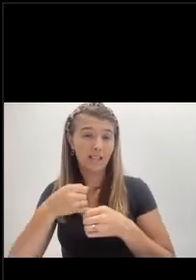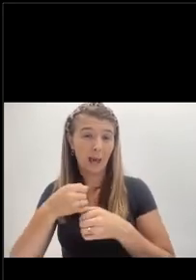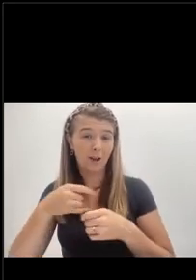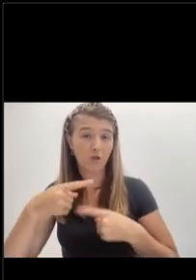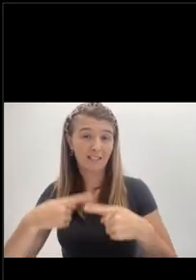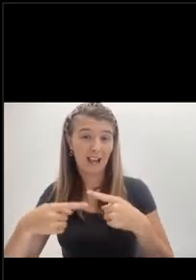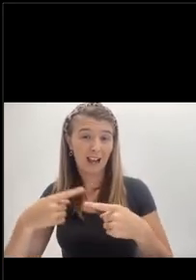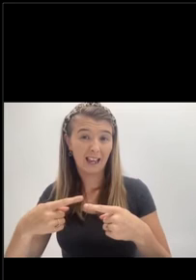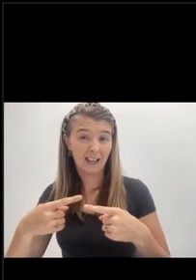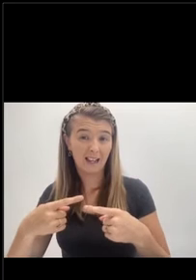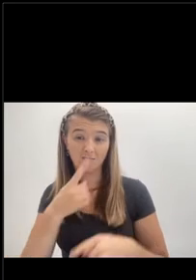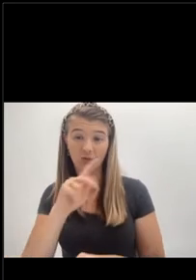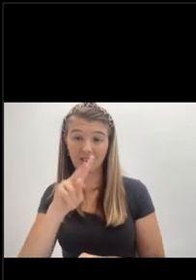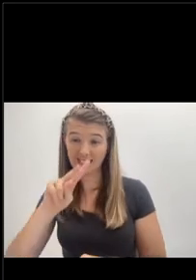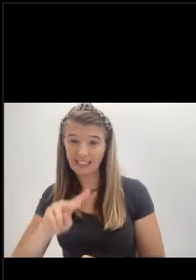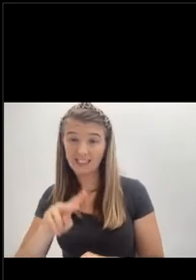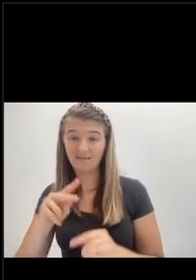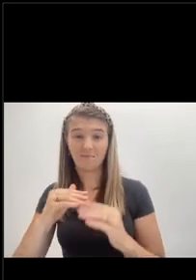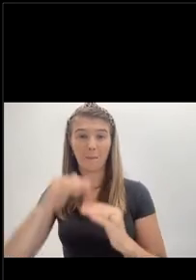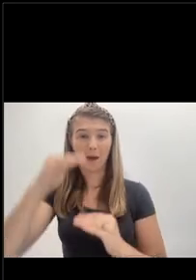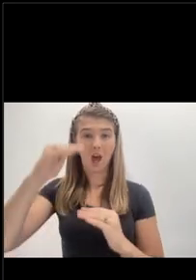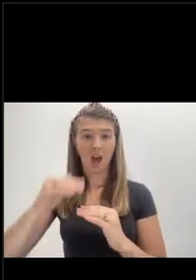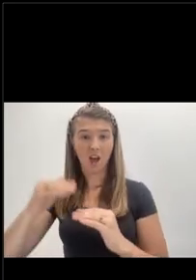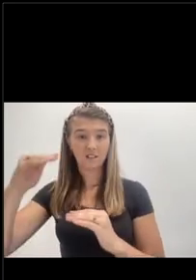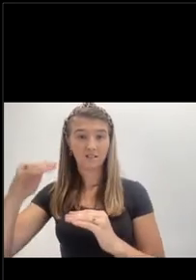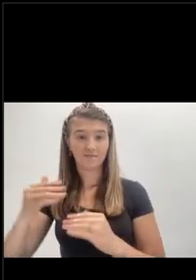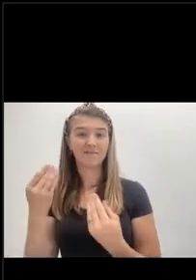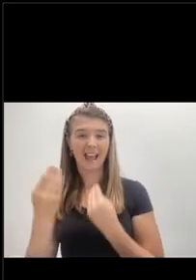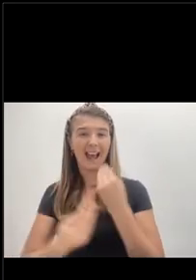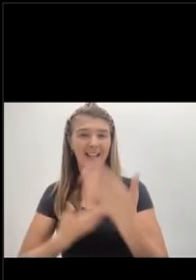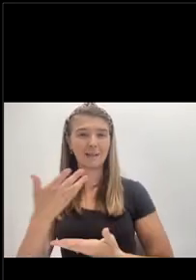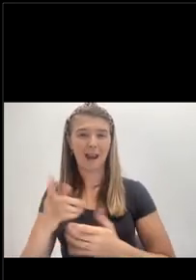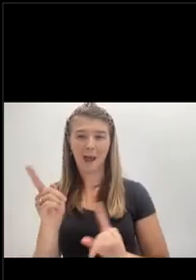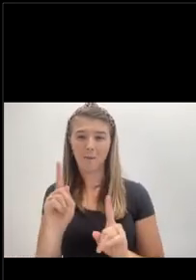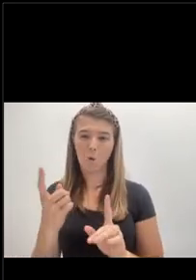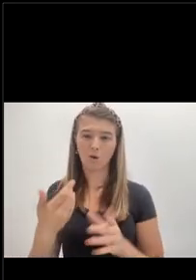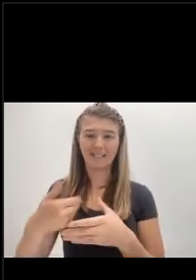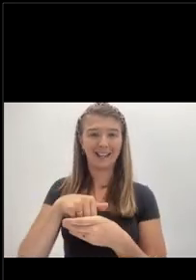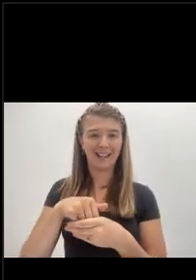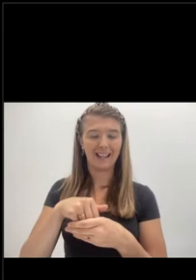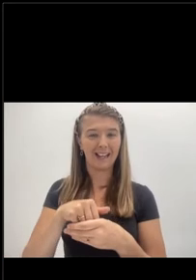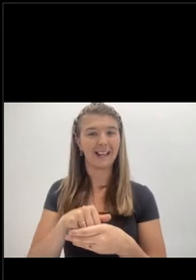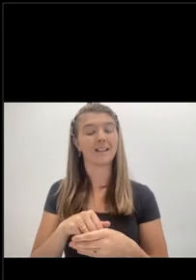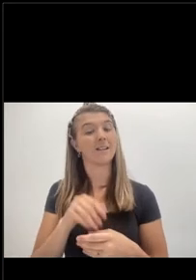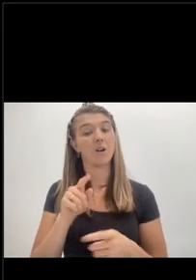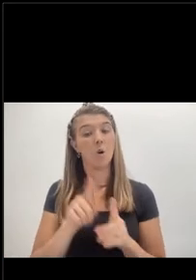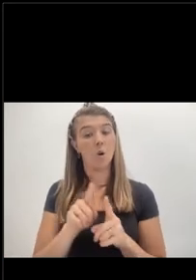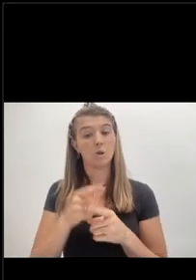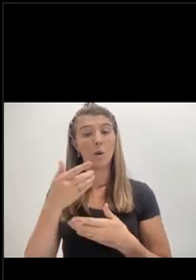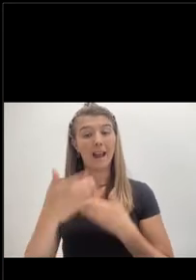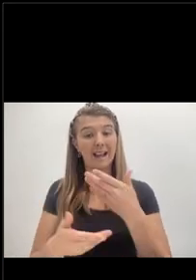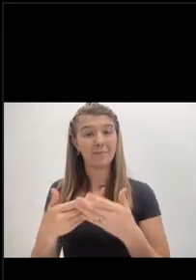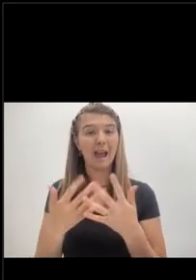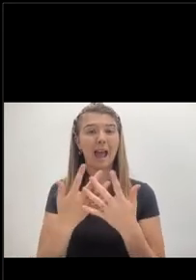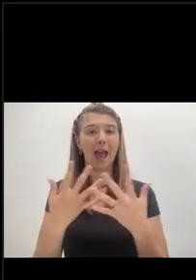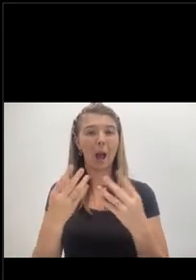got bars there explaining what is currently composted or anaerobically digested, how much material is sent for burning ultimately